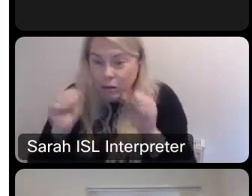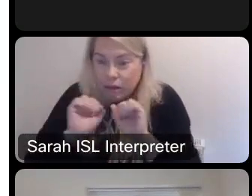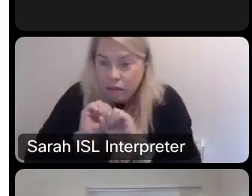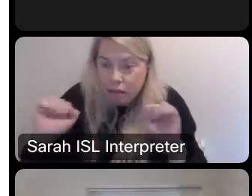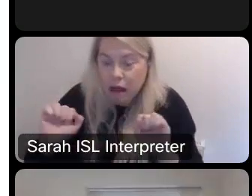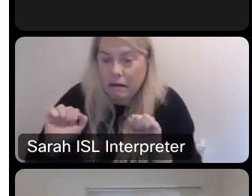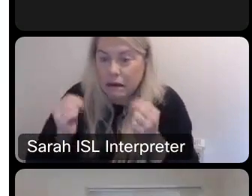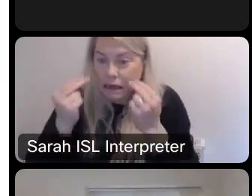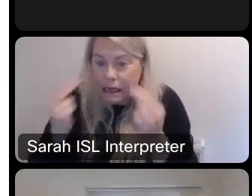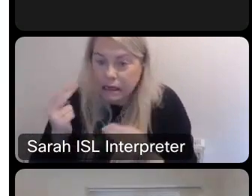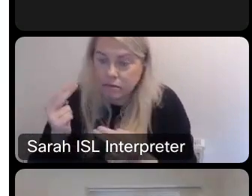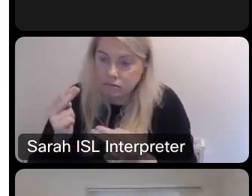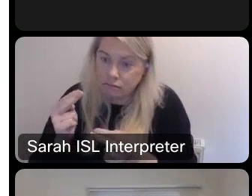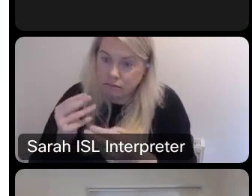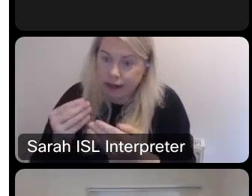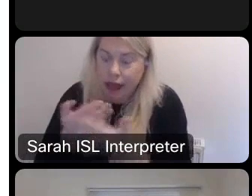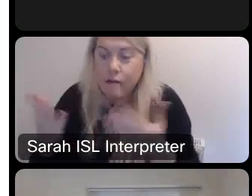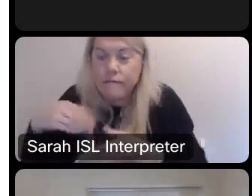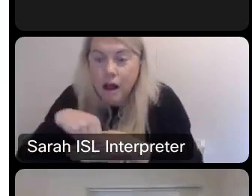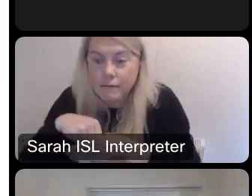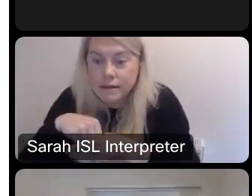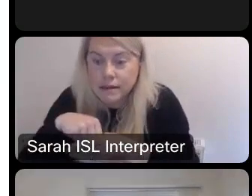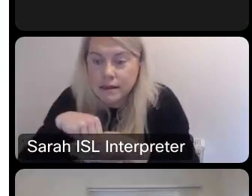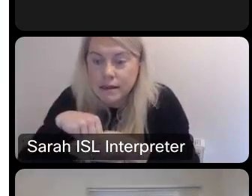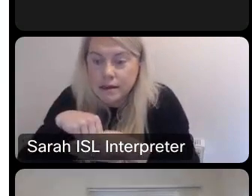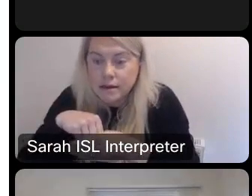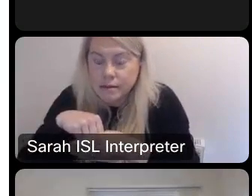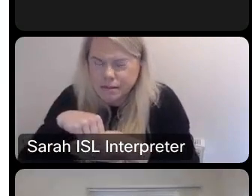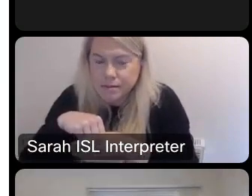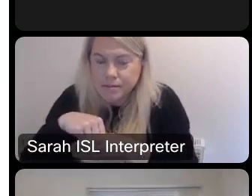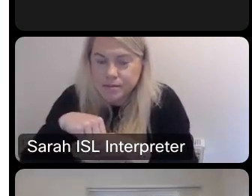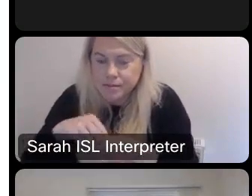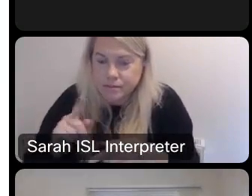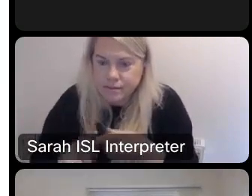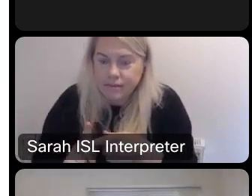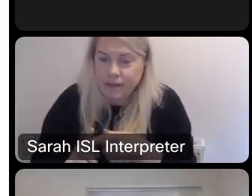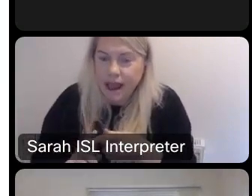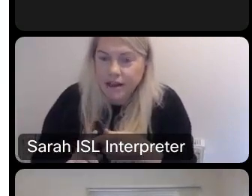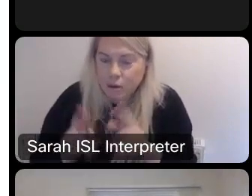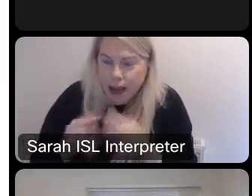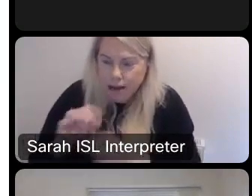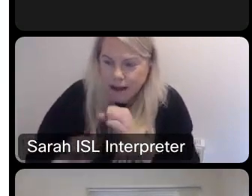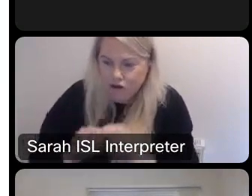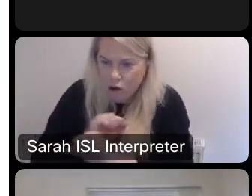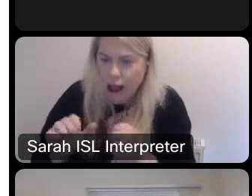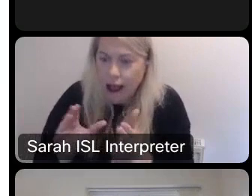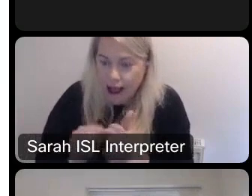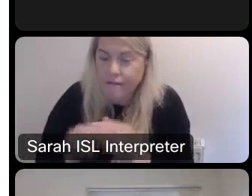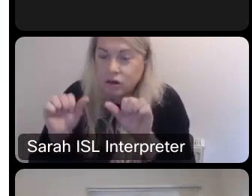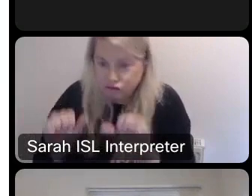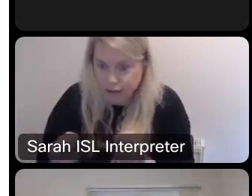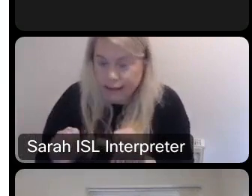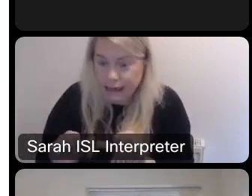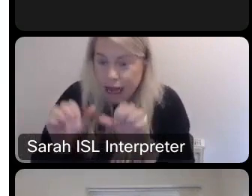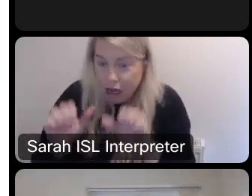have them involved, and that we make sure we check their consent, if we're going to contact